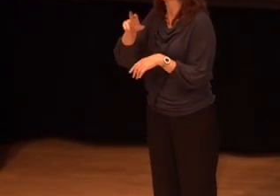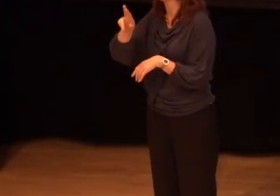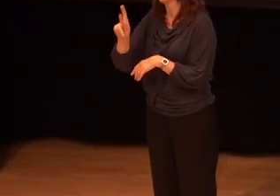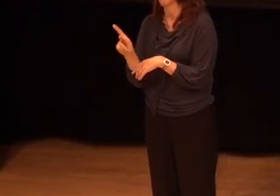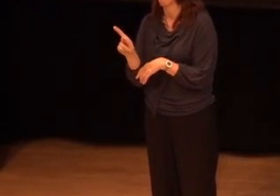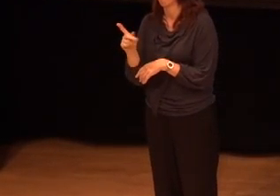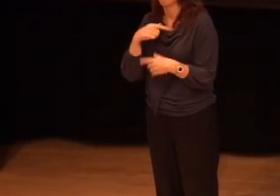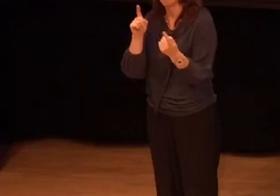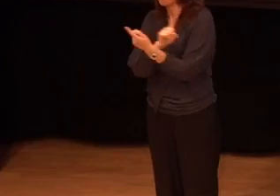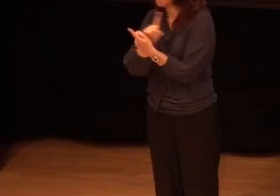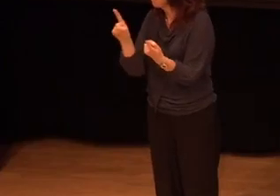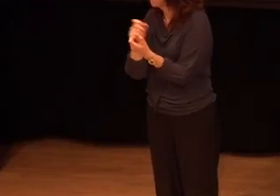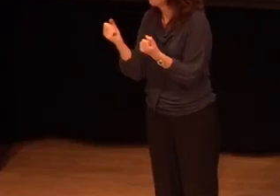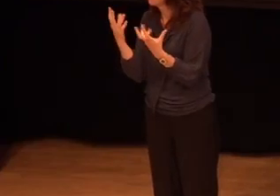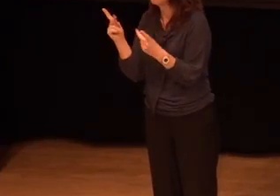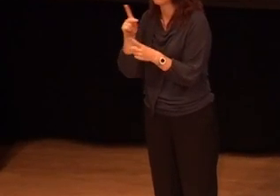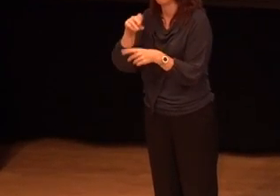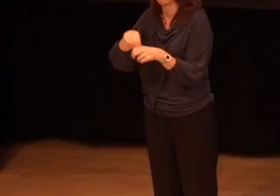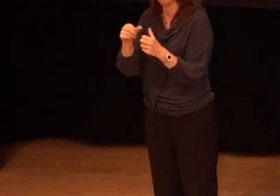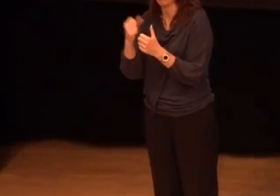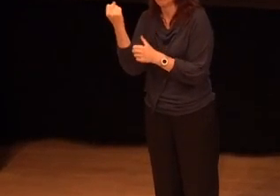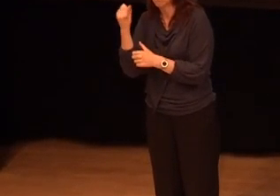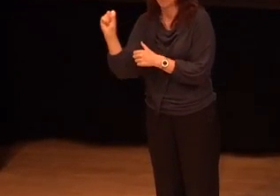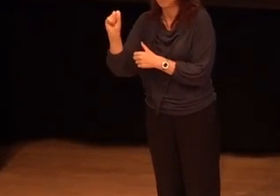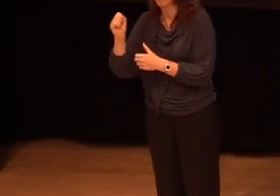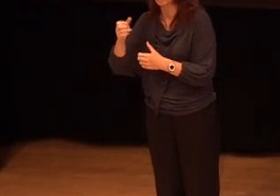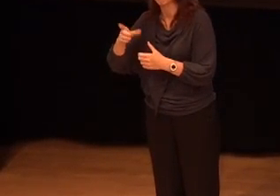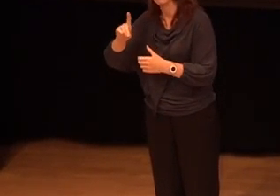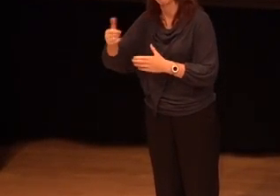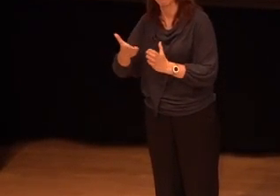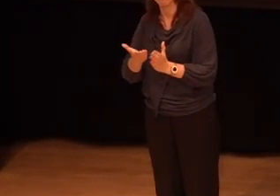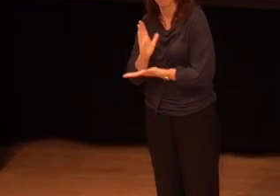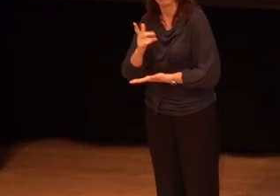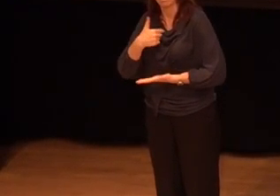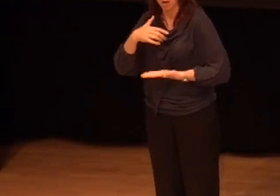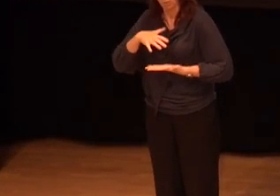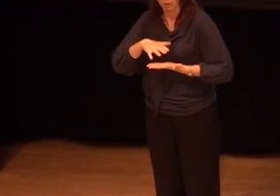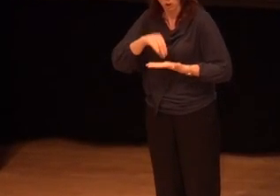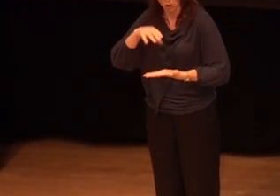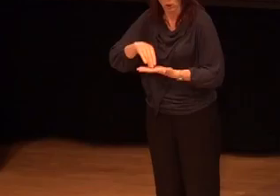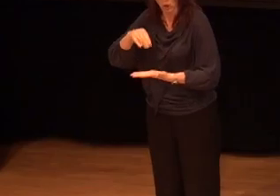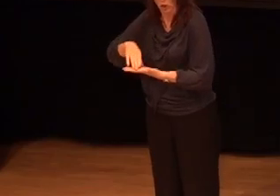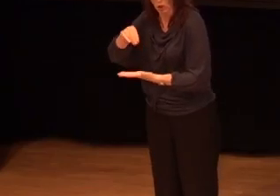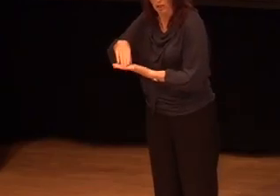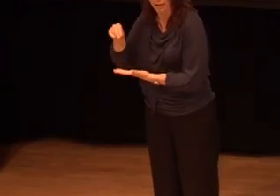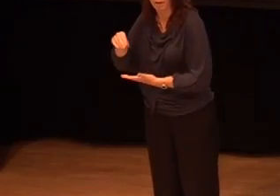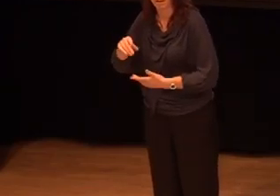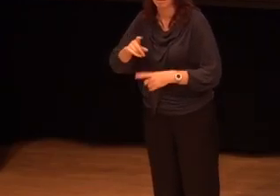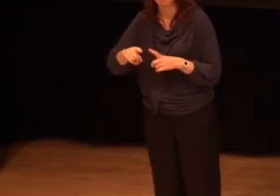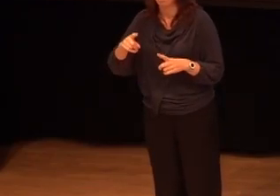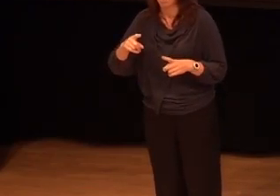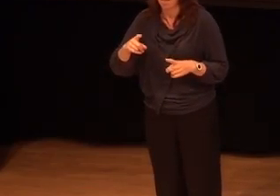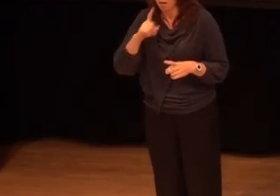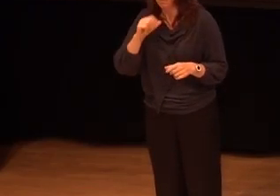of activists, and basically I was learning, and, you know, I felt like there was a lot of pedaling going on underwater. You know, I was like